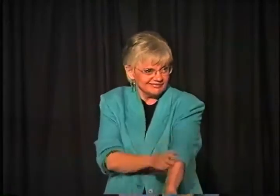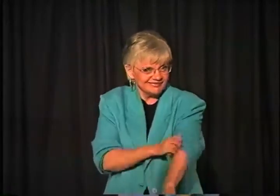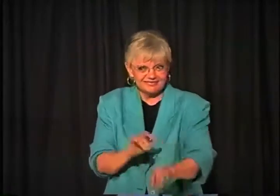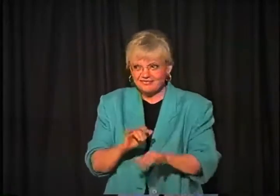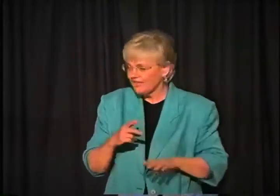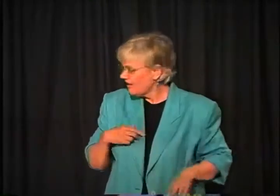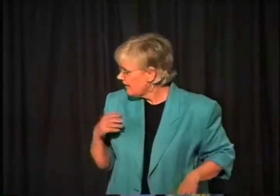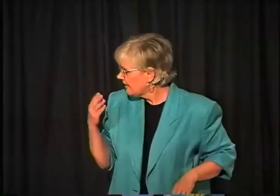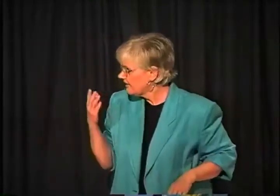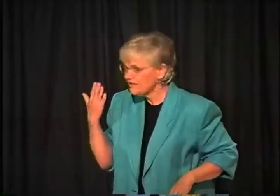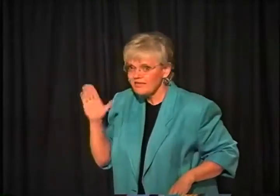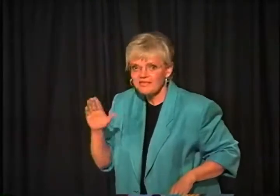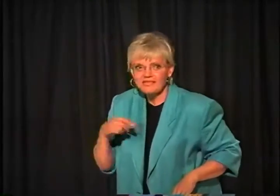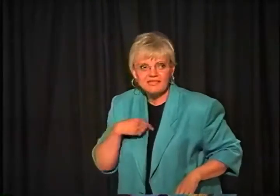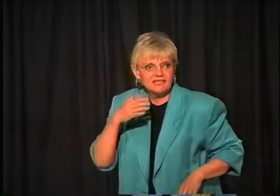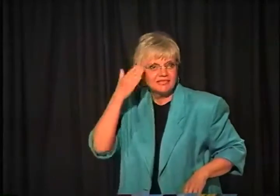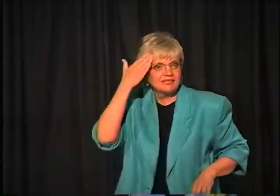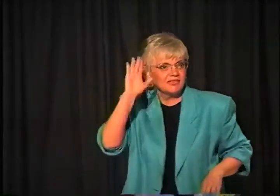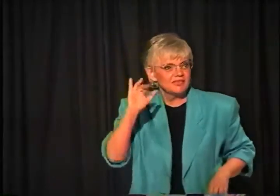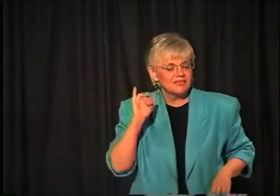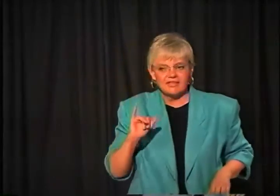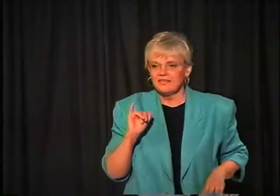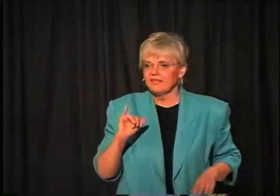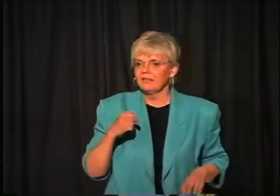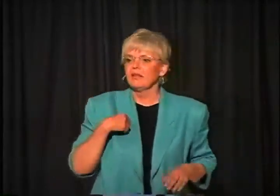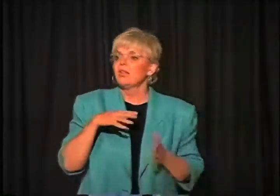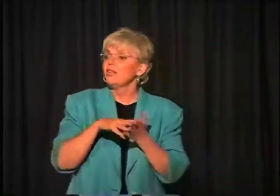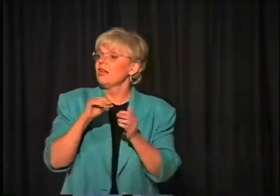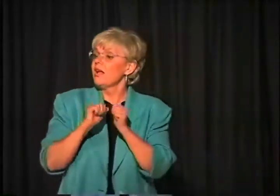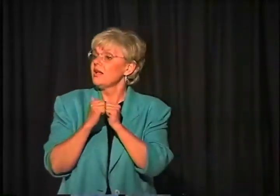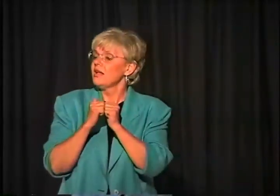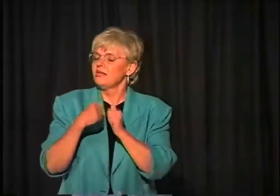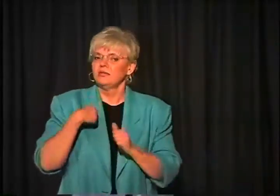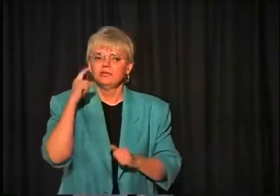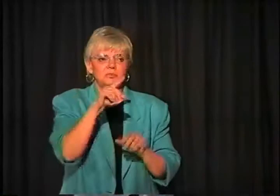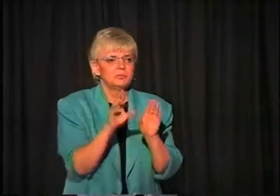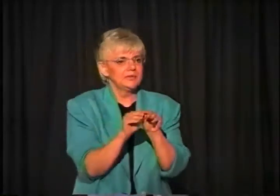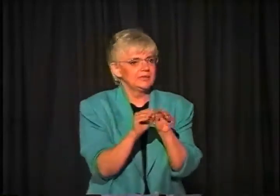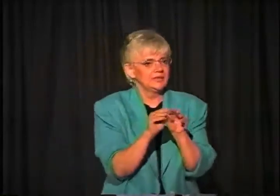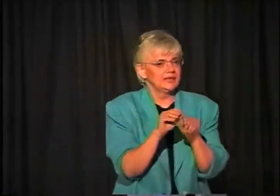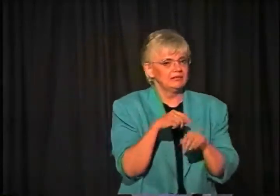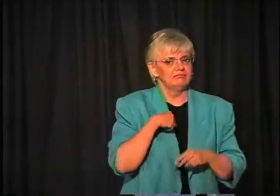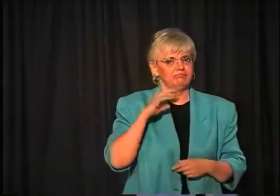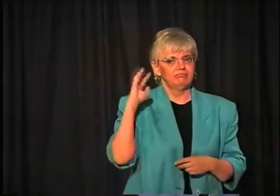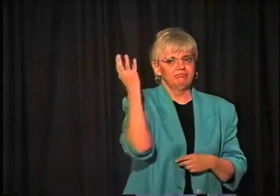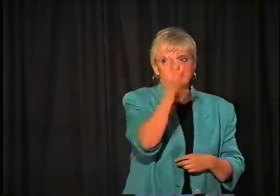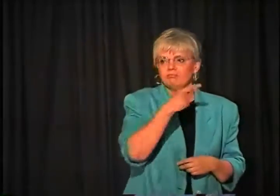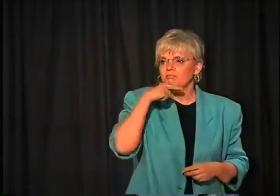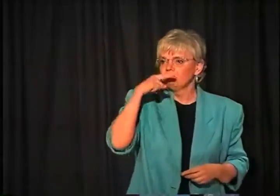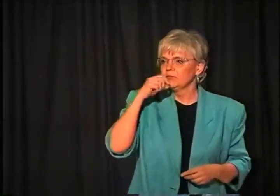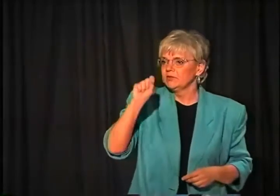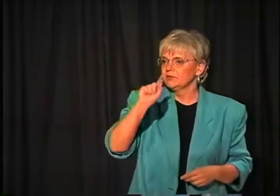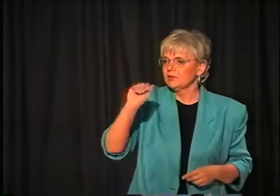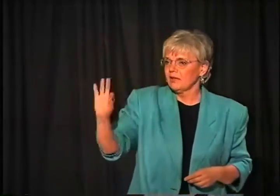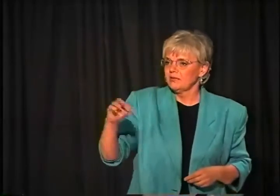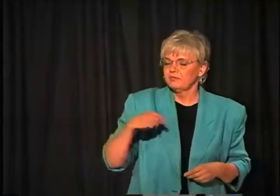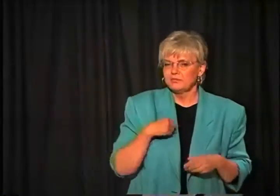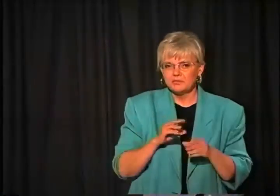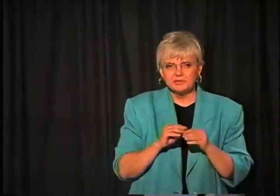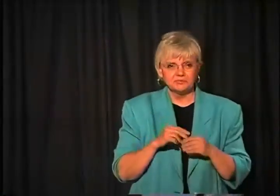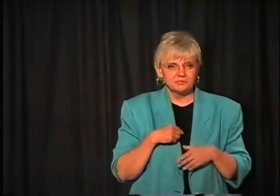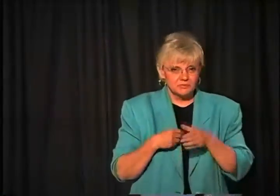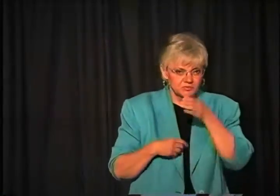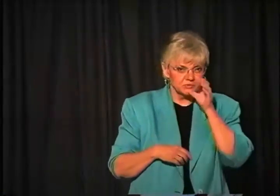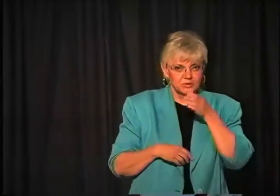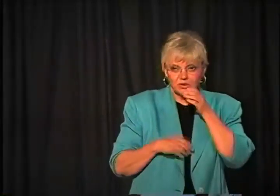You pick a piece of styrofoam and people start to wriggle and shake. It's amazing, the reaction. I discovered this going to a meeting. I